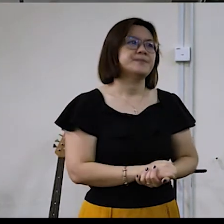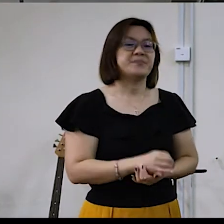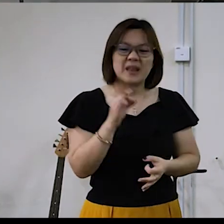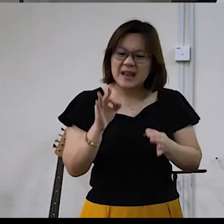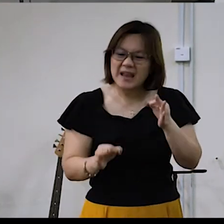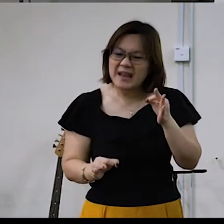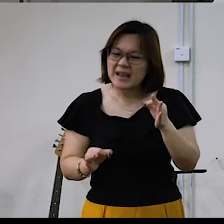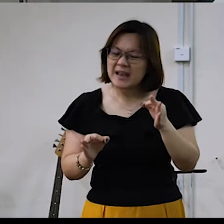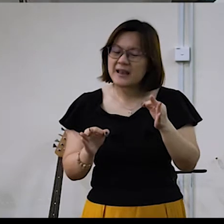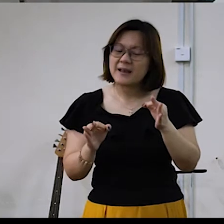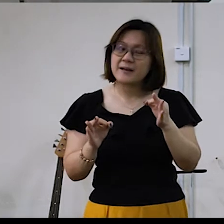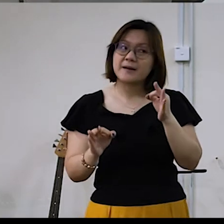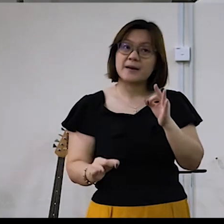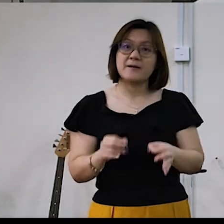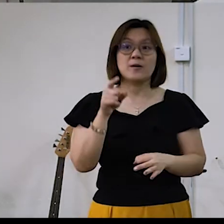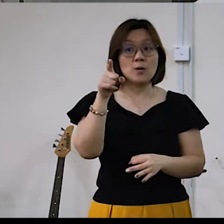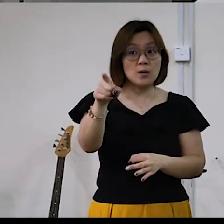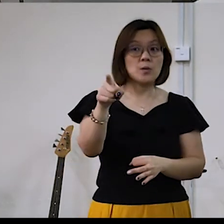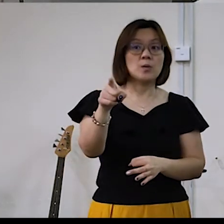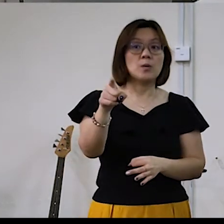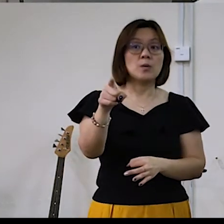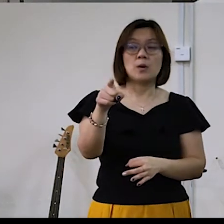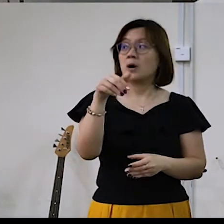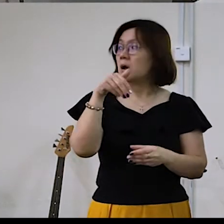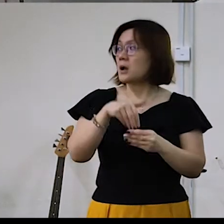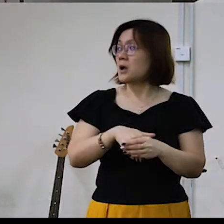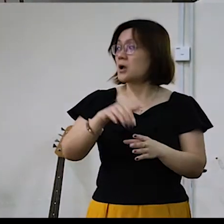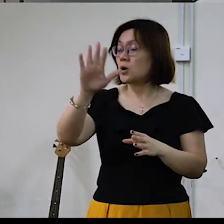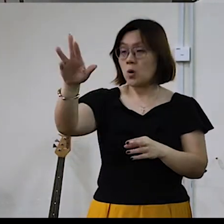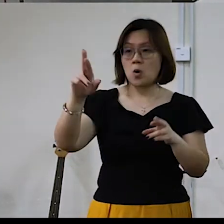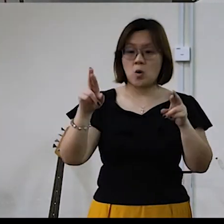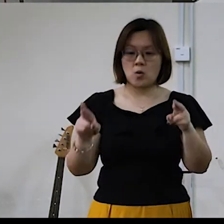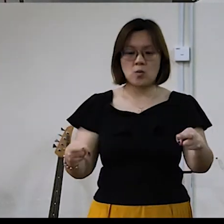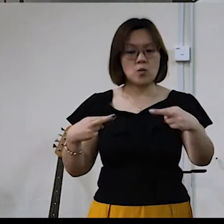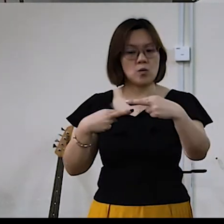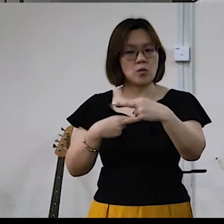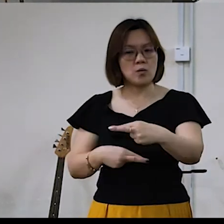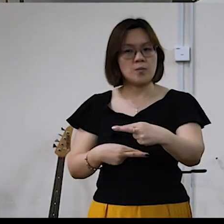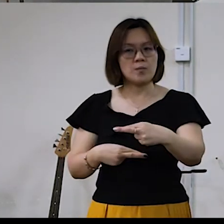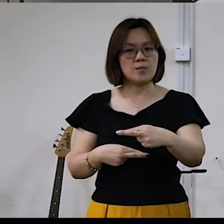you are alone. If you're a child of God, you're in your room alone. You're